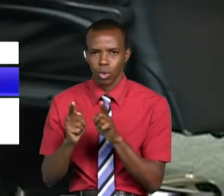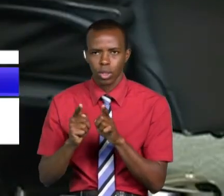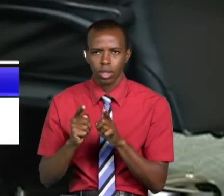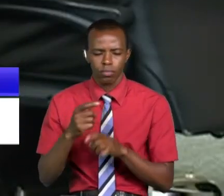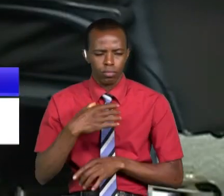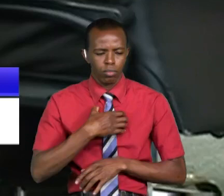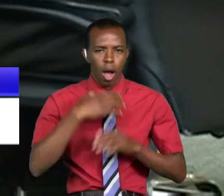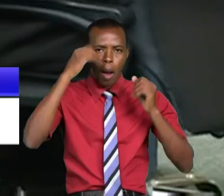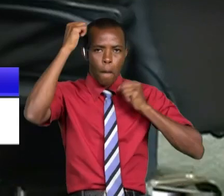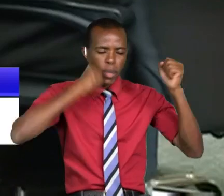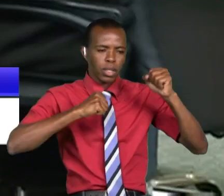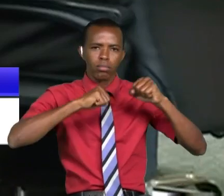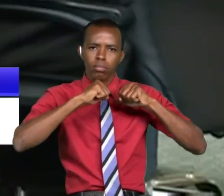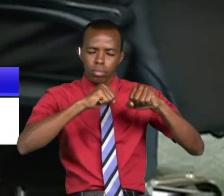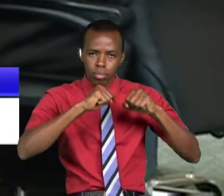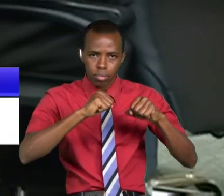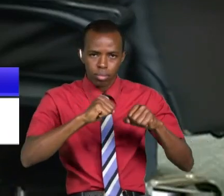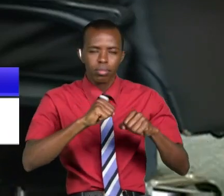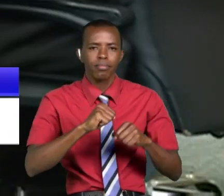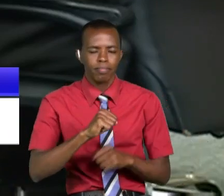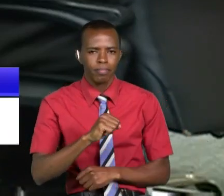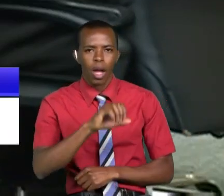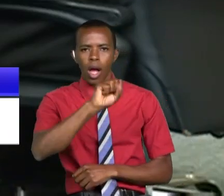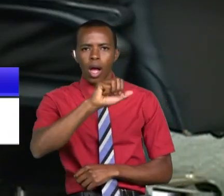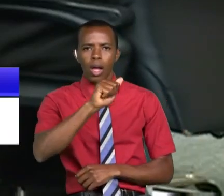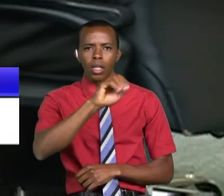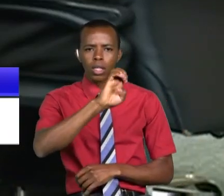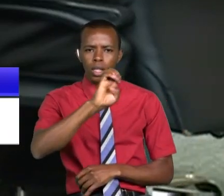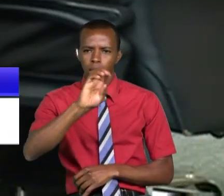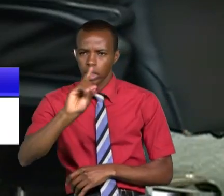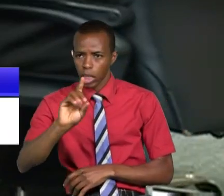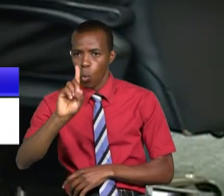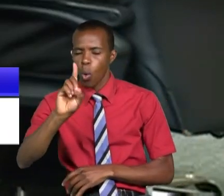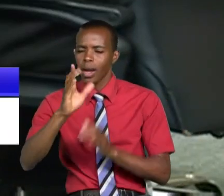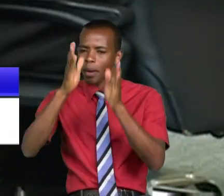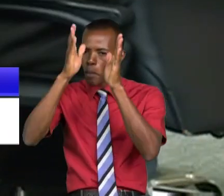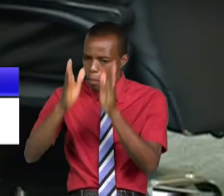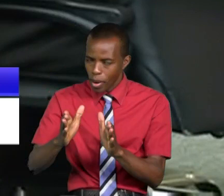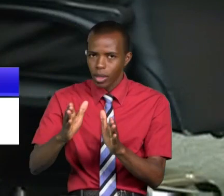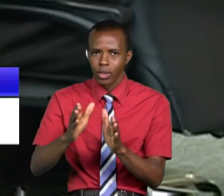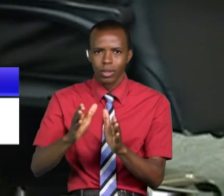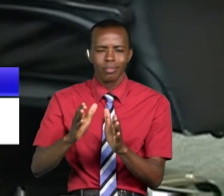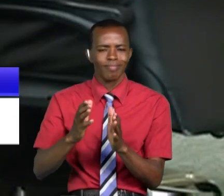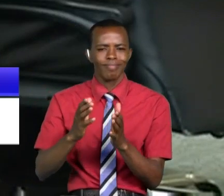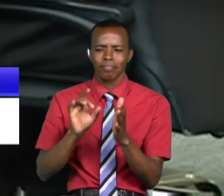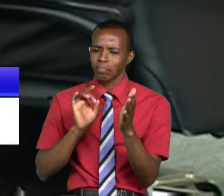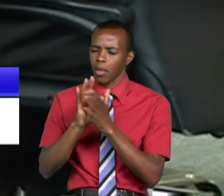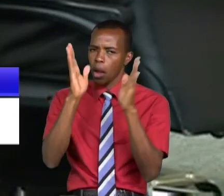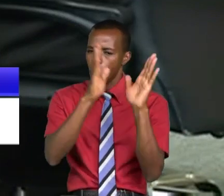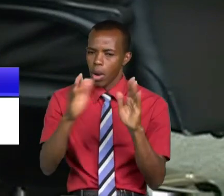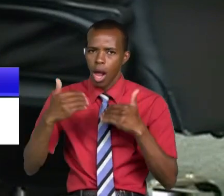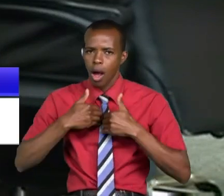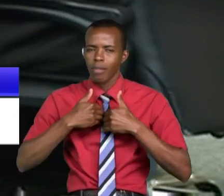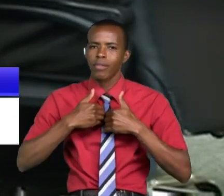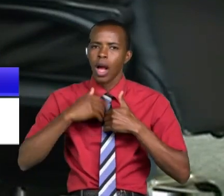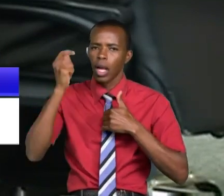Retired military officer Colonel Said Kamis Said, also one of the 36 hopefuls, dismissed plans to have Kenya casting